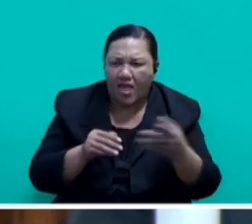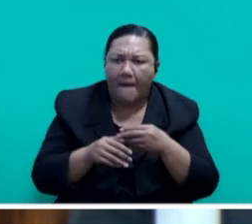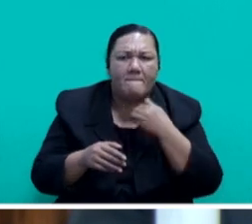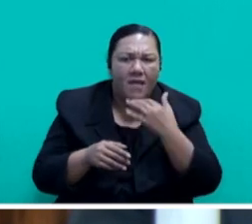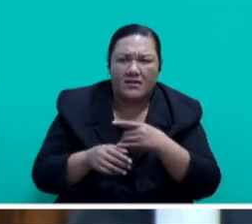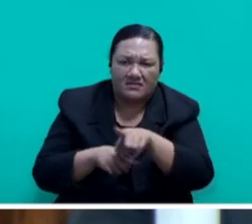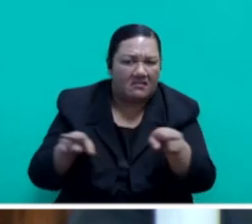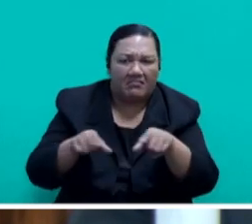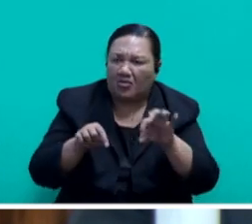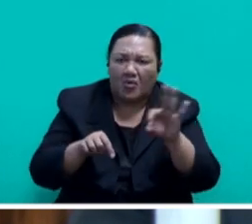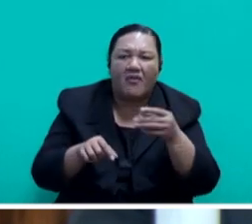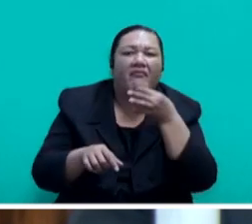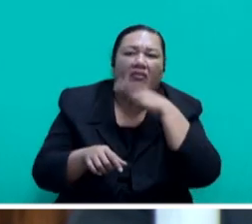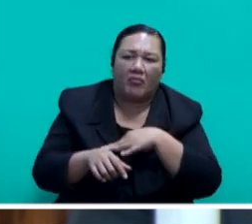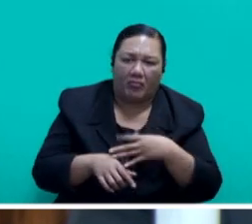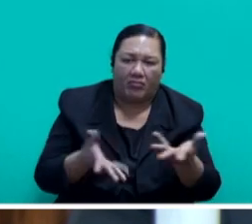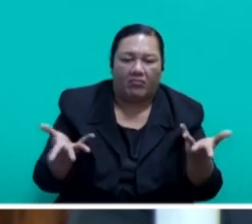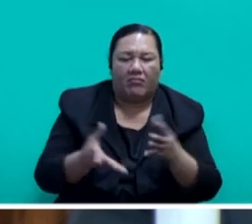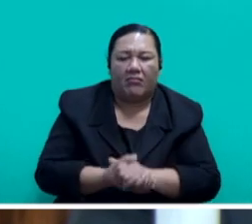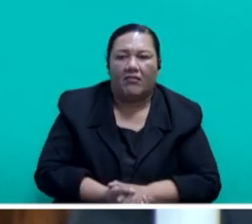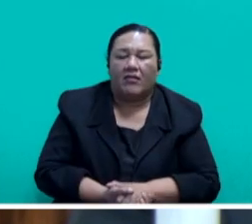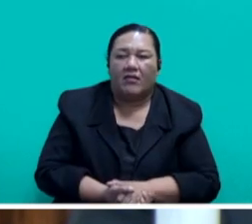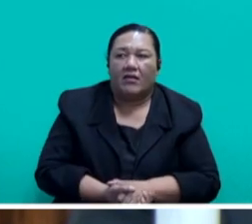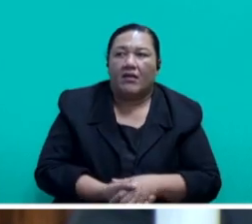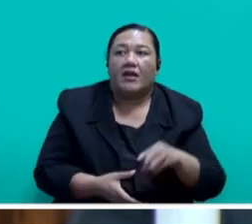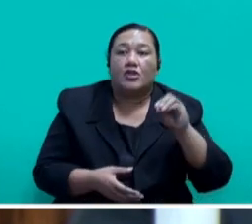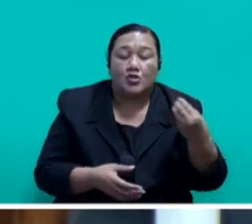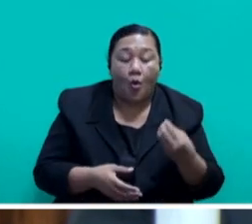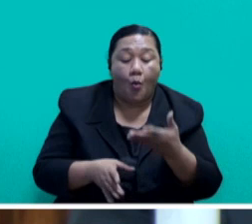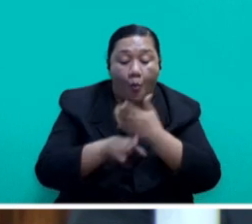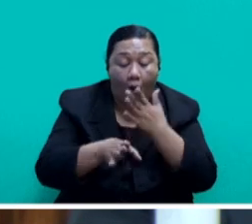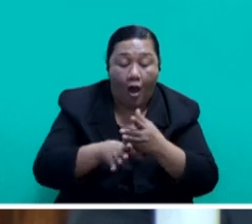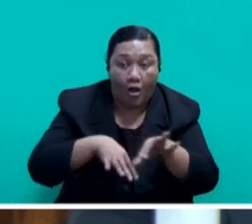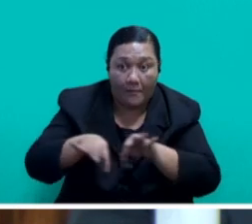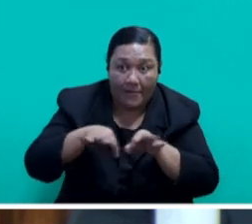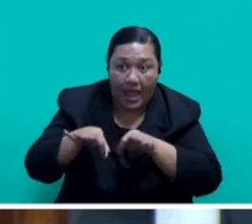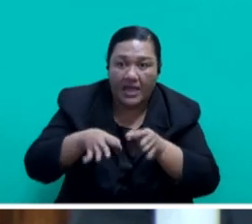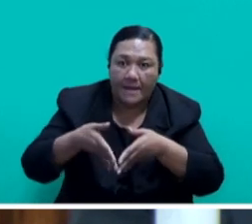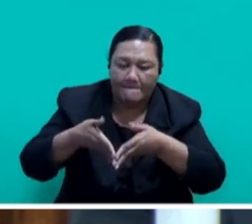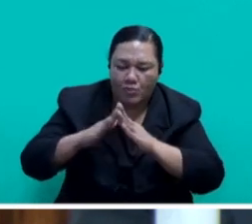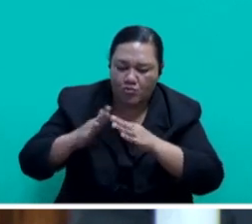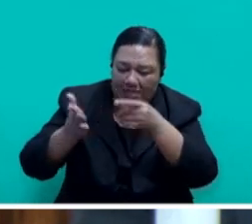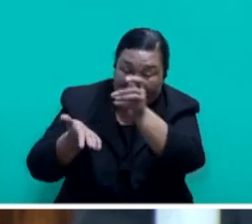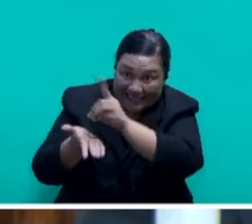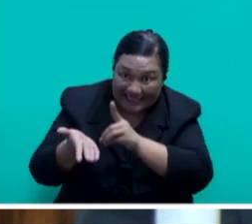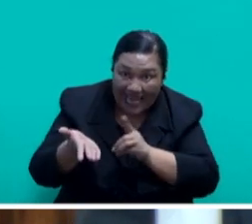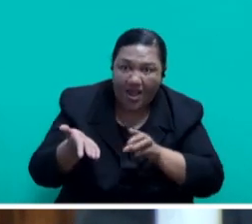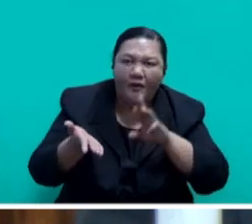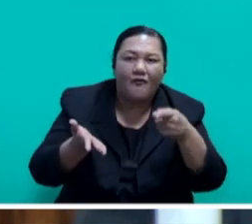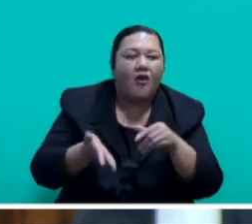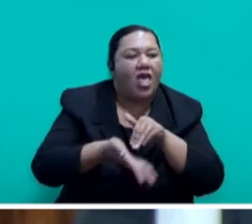comprehensive approach encompasses a work plan designed to formalize the remaining 45 informal